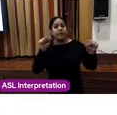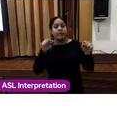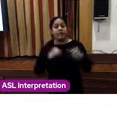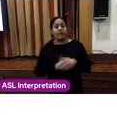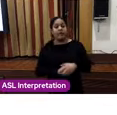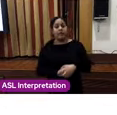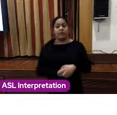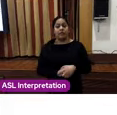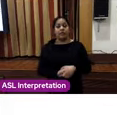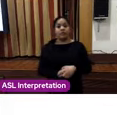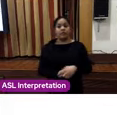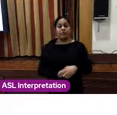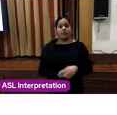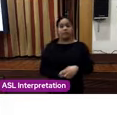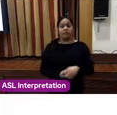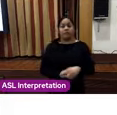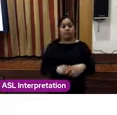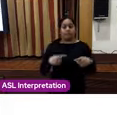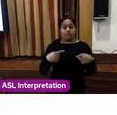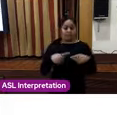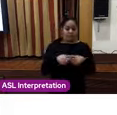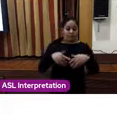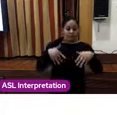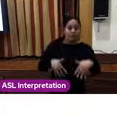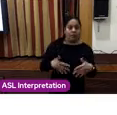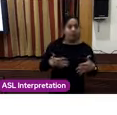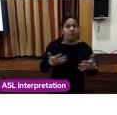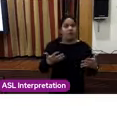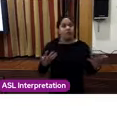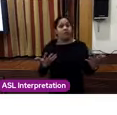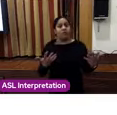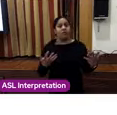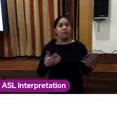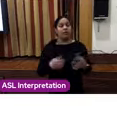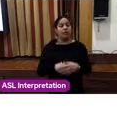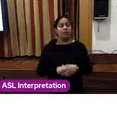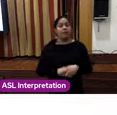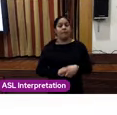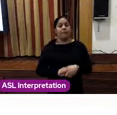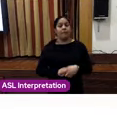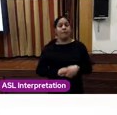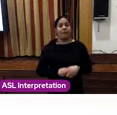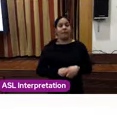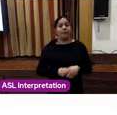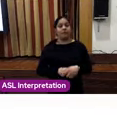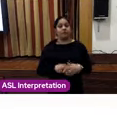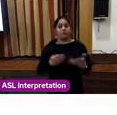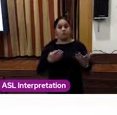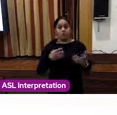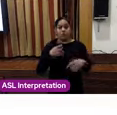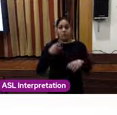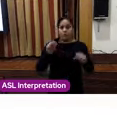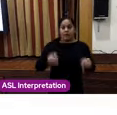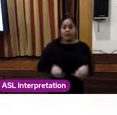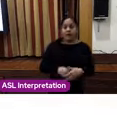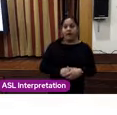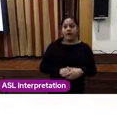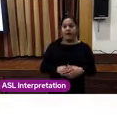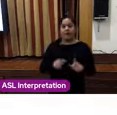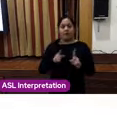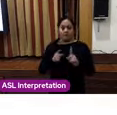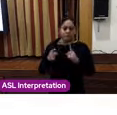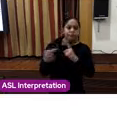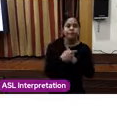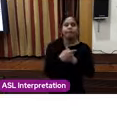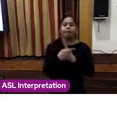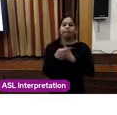the Senate, we've asked him to, whatever he can sidestep in the Senate, to sidestep it. And we provided a